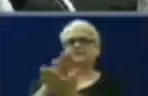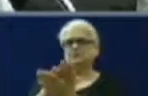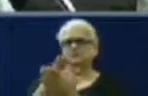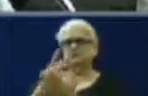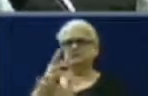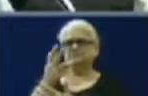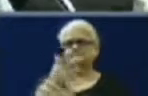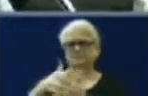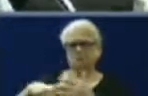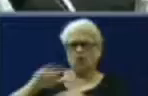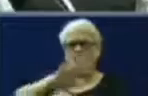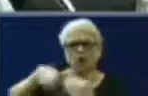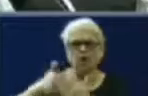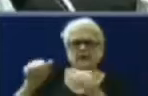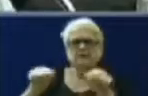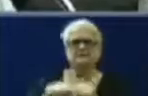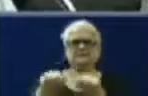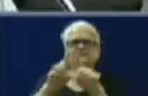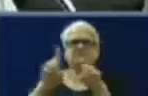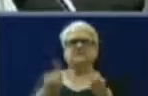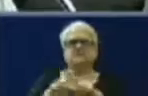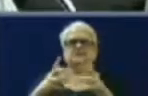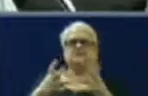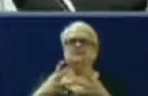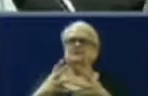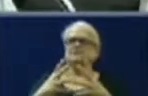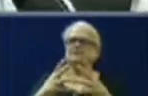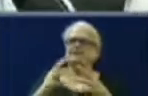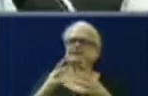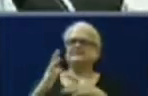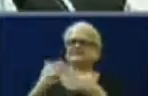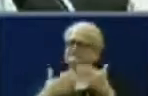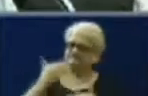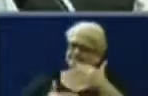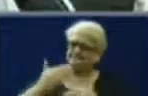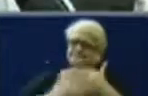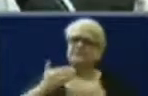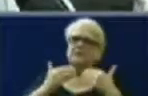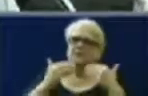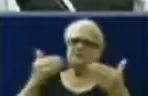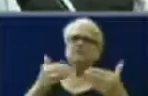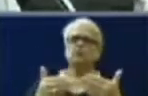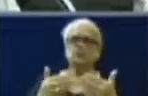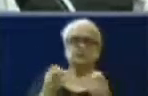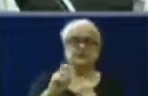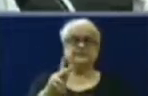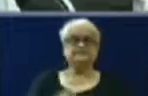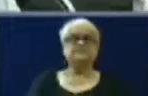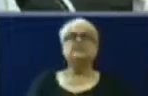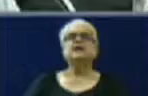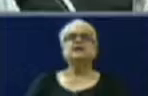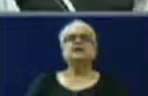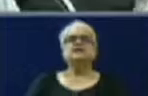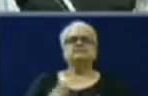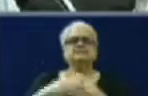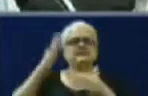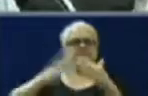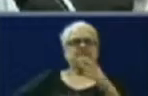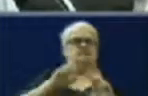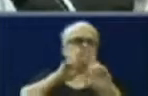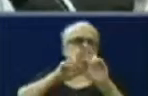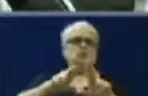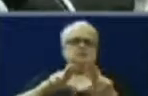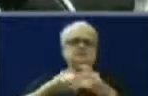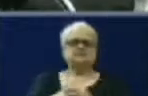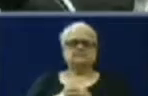in and move forward. With that, that concludes the reports. And we have a number